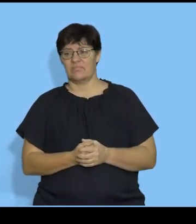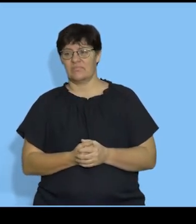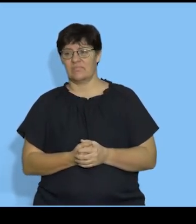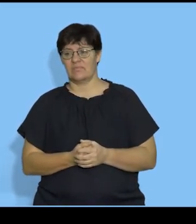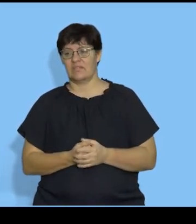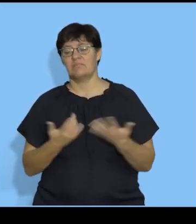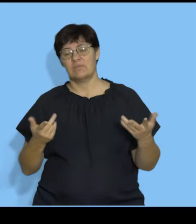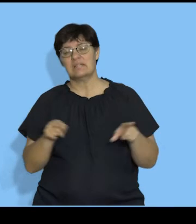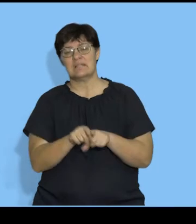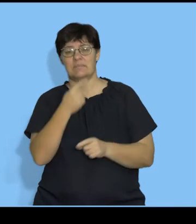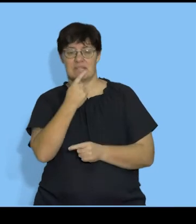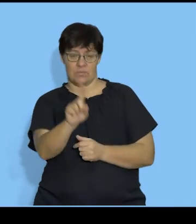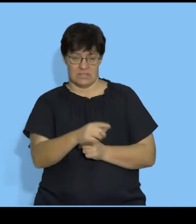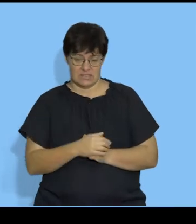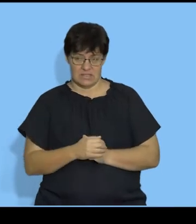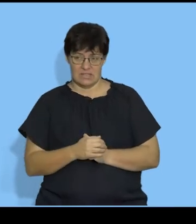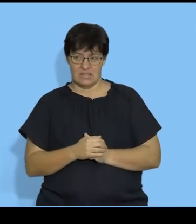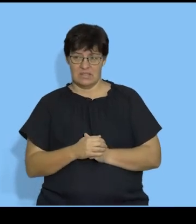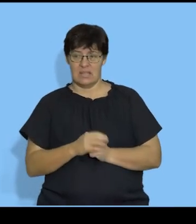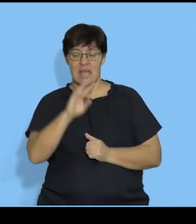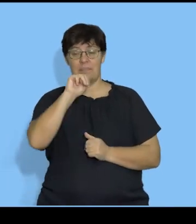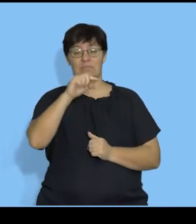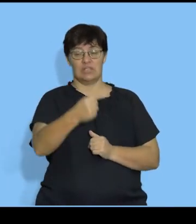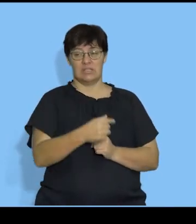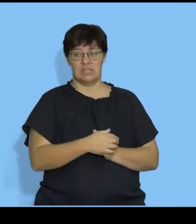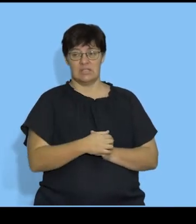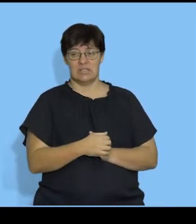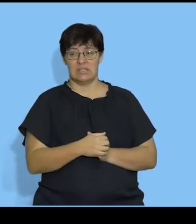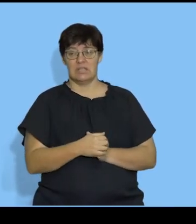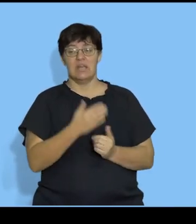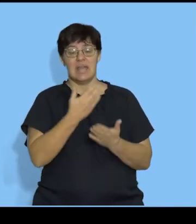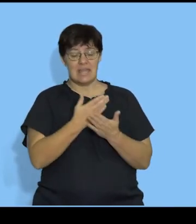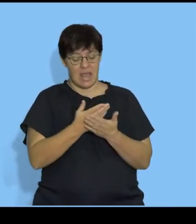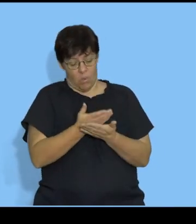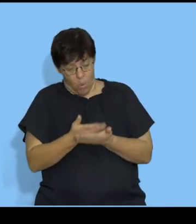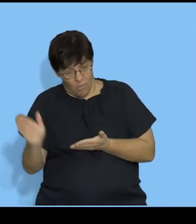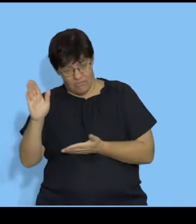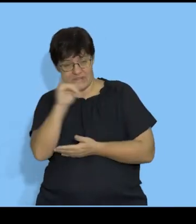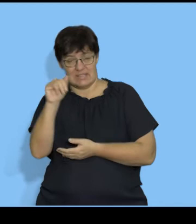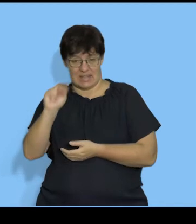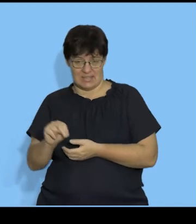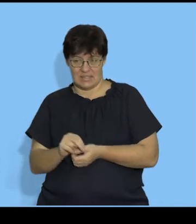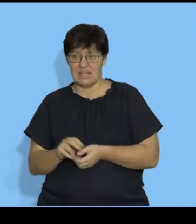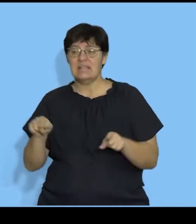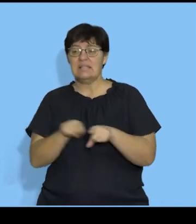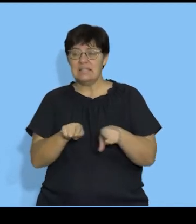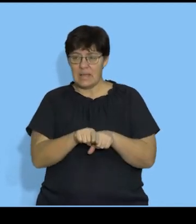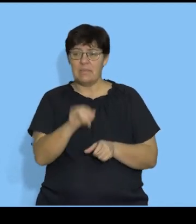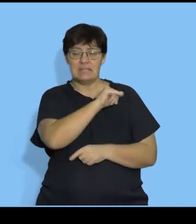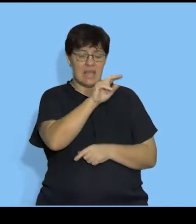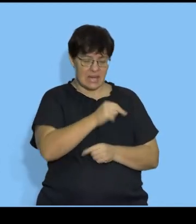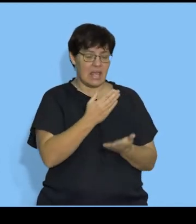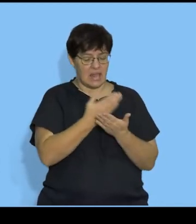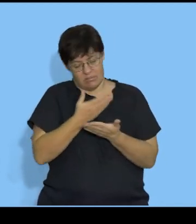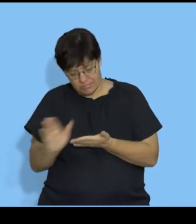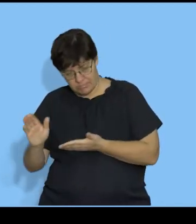that magnesium is able to displace zinc, and zinc is able to displace copper. So if we are